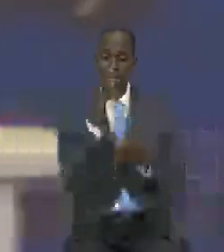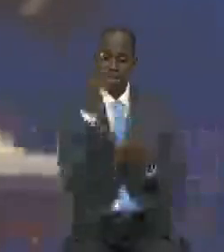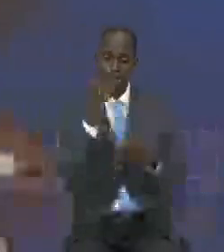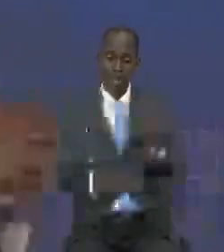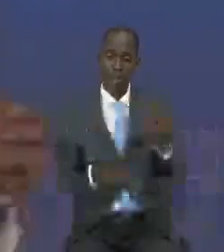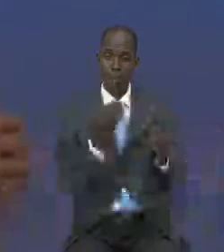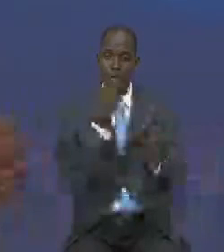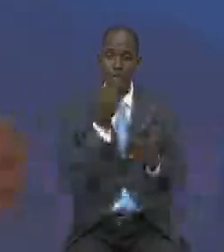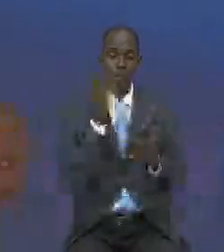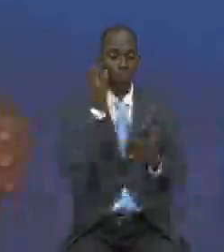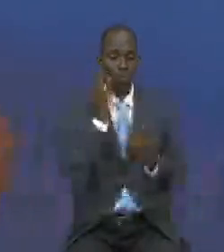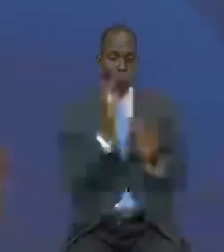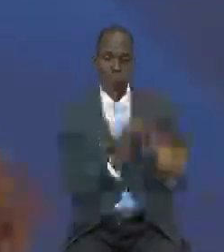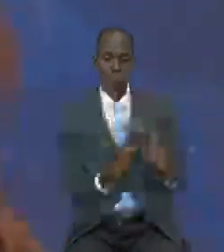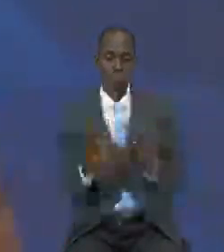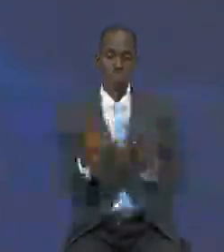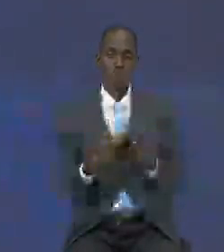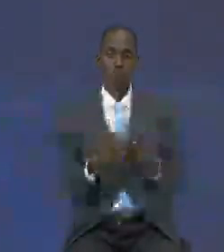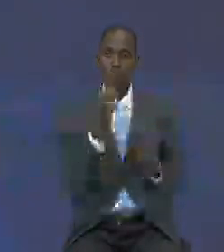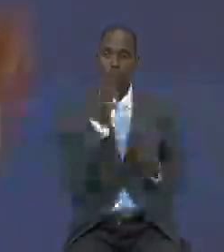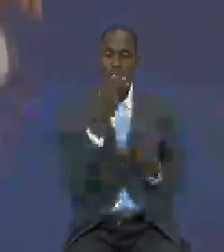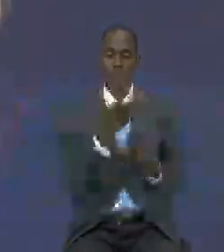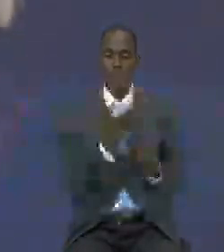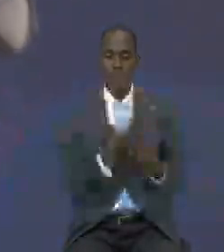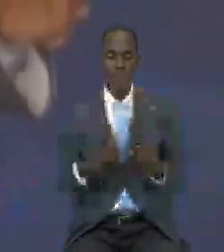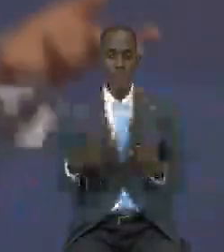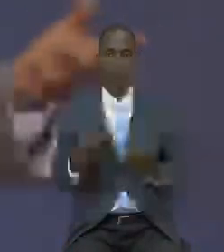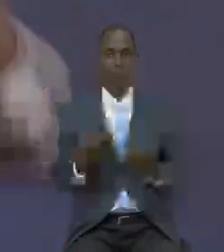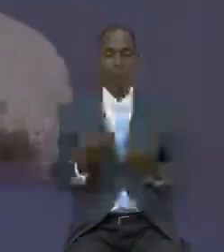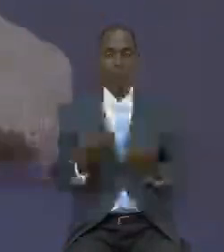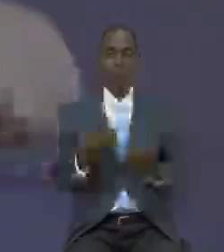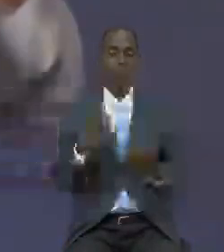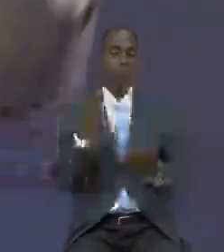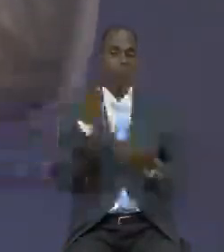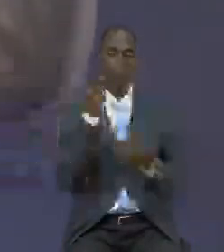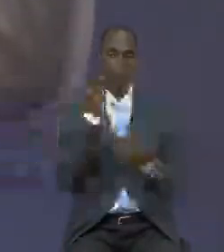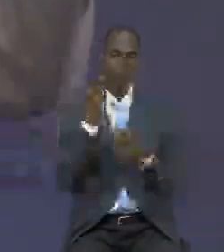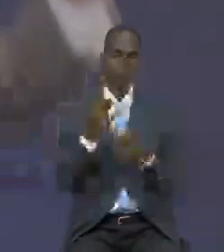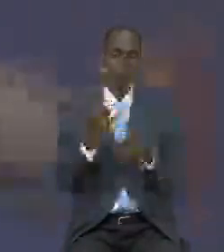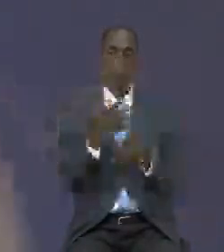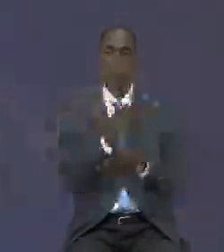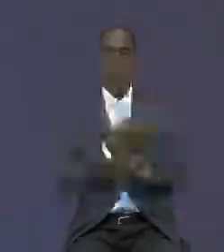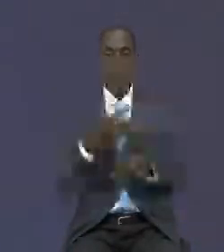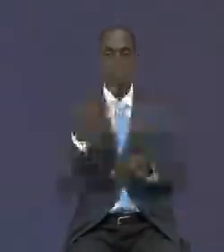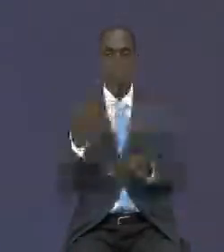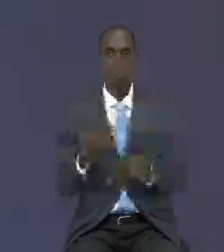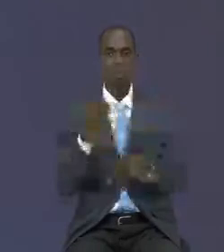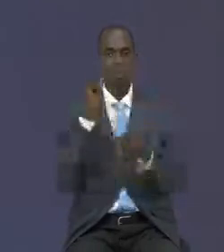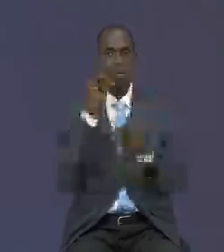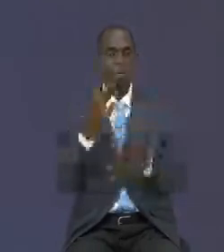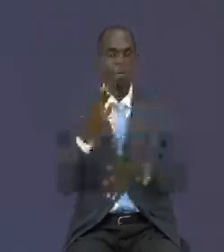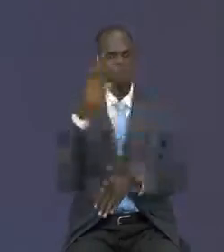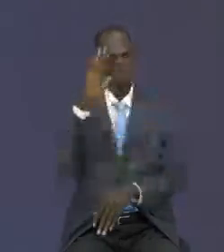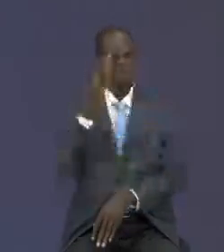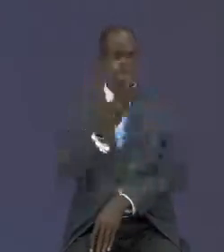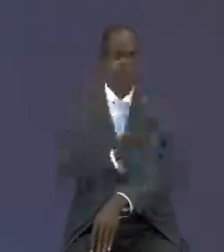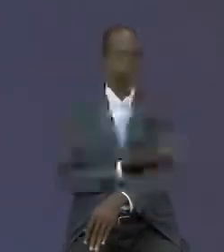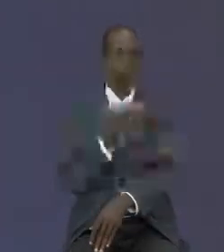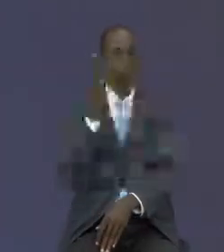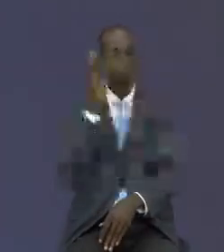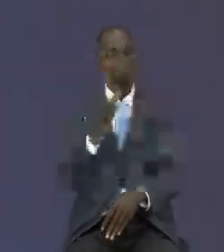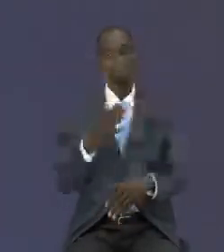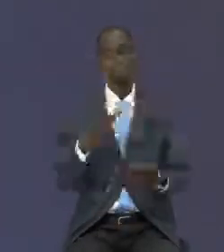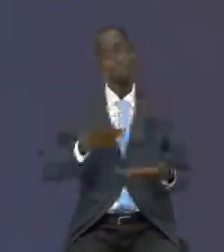cook and eat. And then herself and the son will say bye-bye to the world. No means